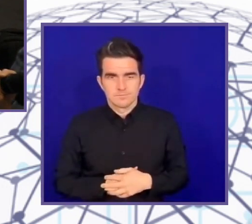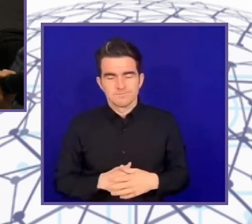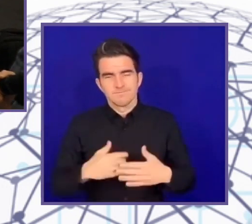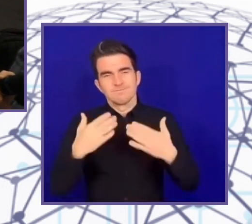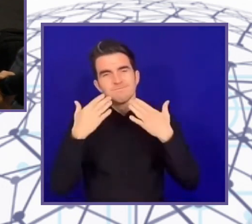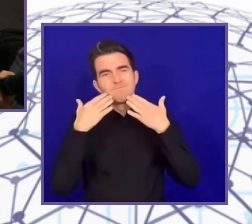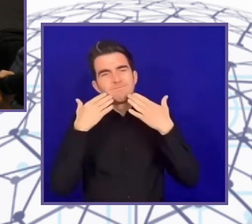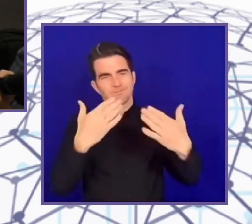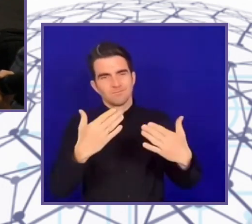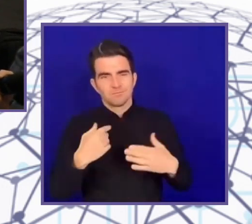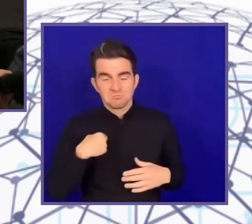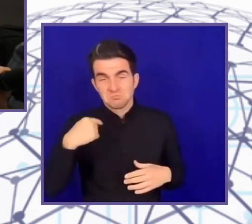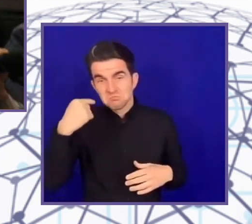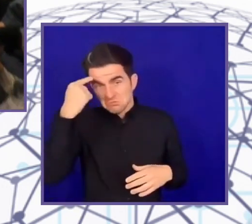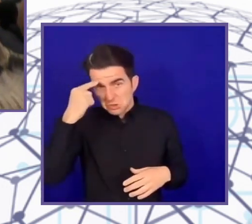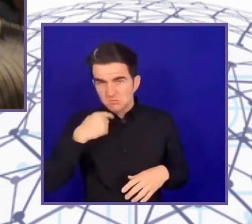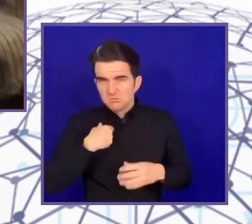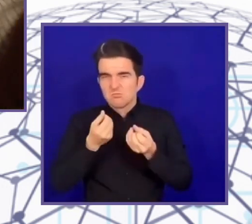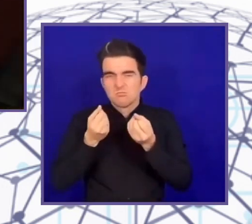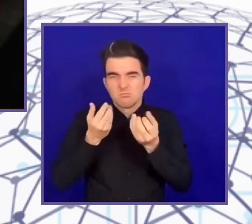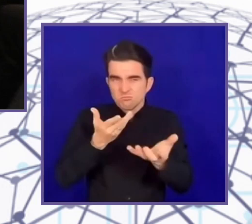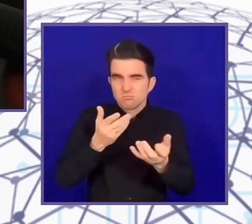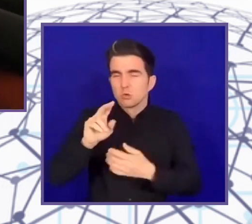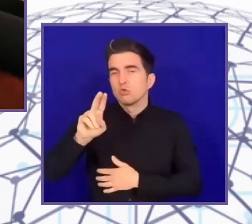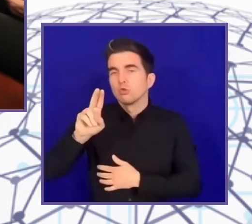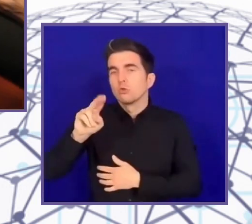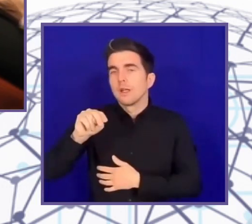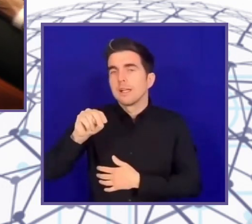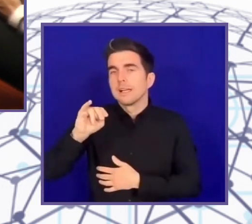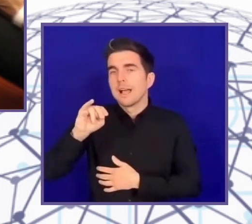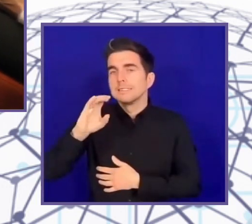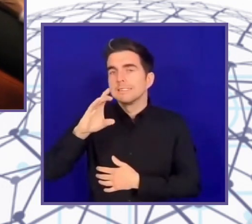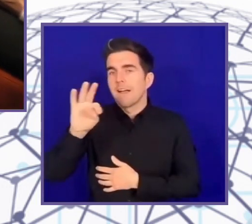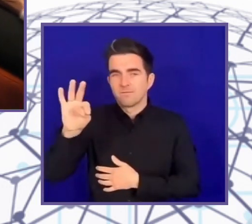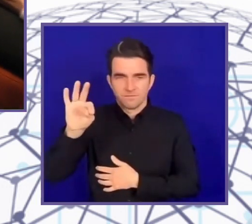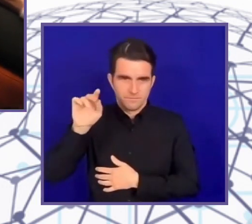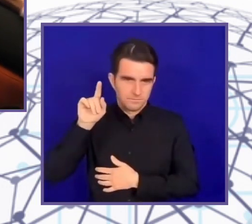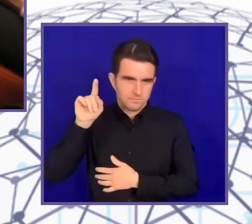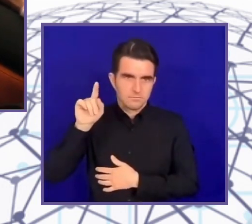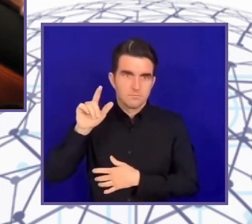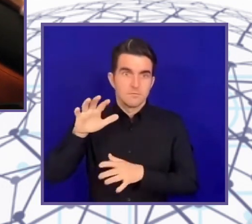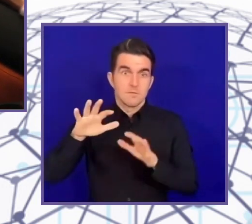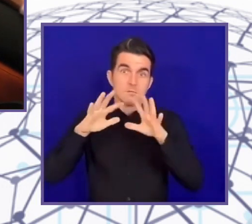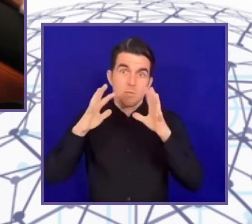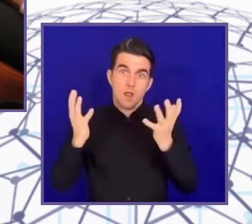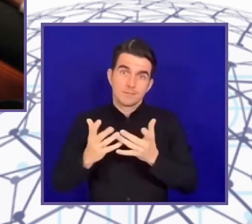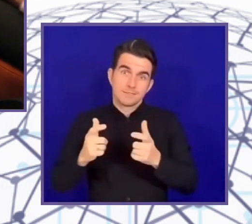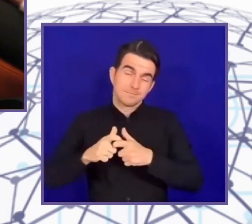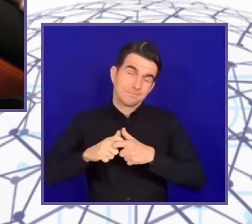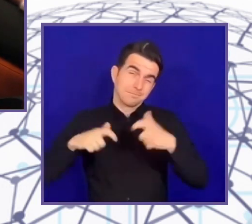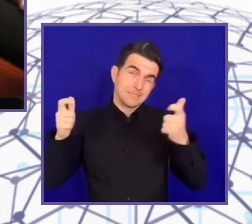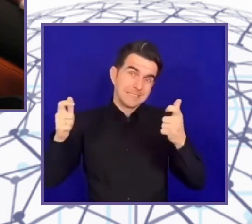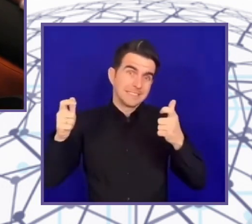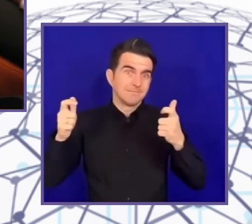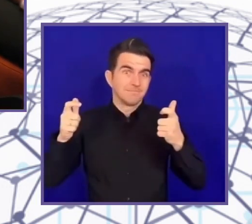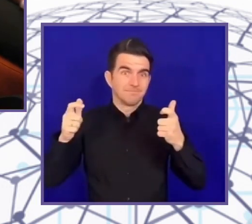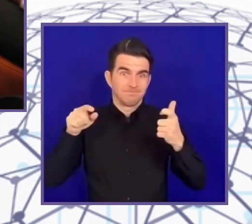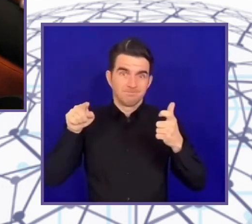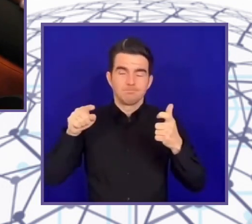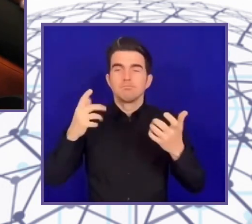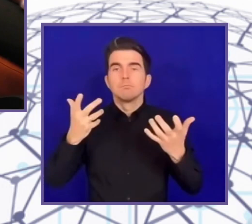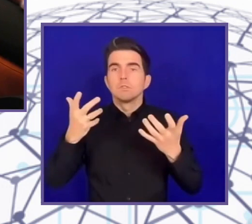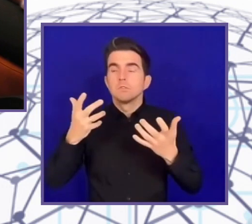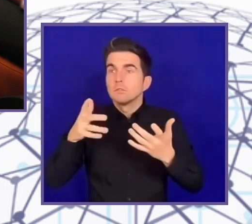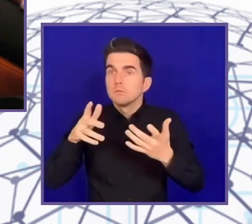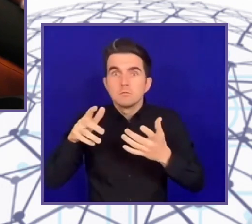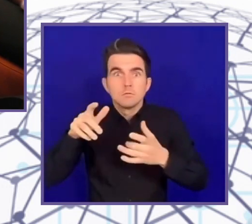humanitarian agency, is very much involved in looking at what can be done and has already done